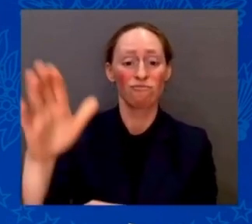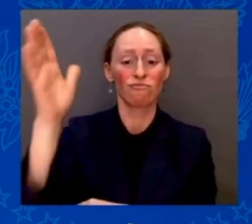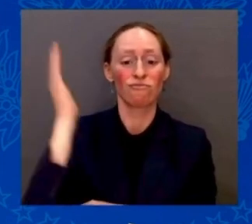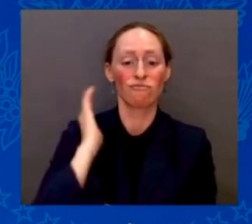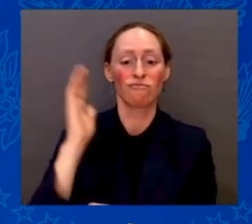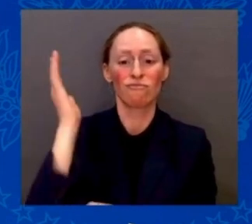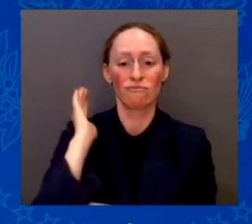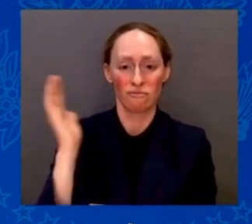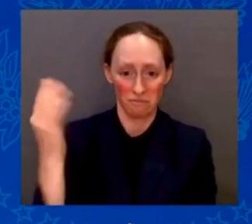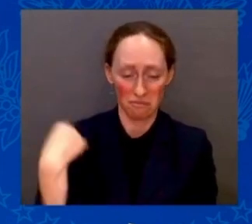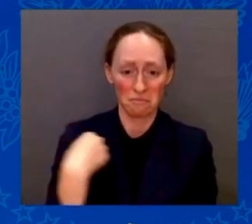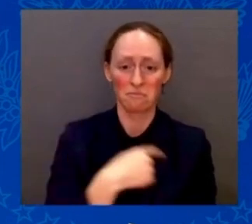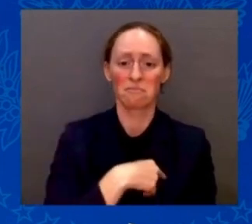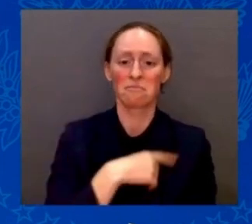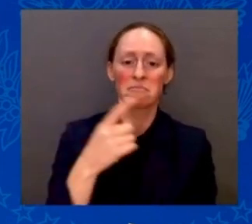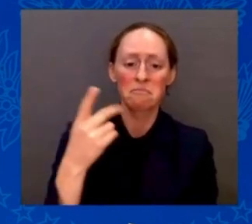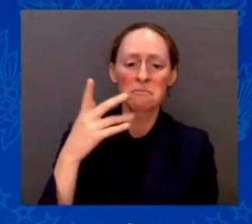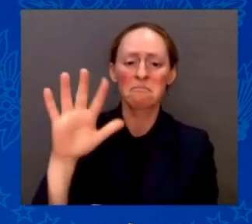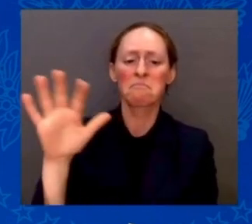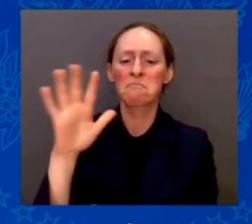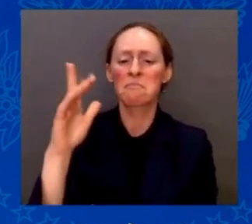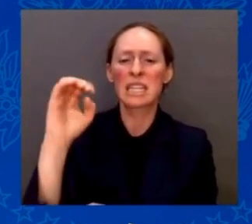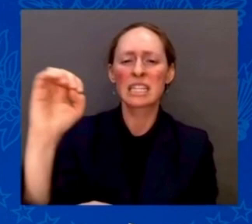what those surges do.